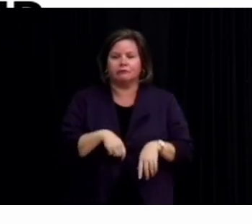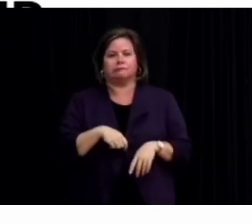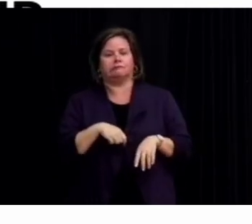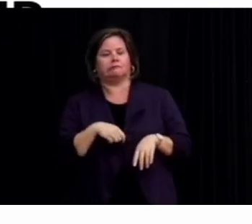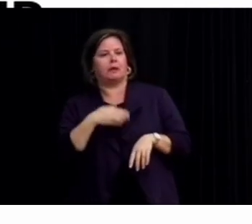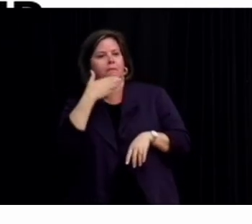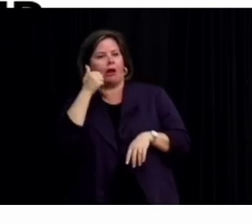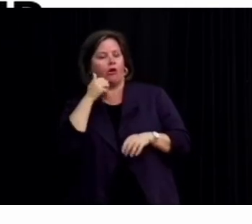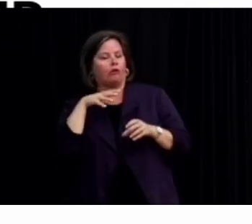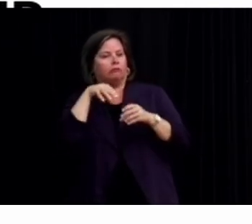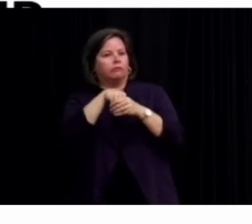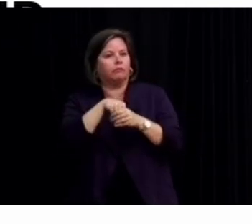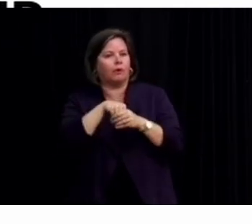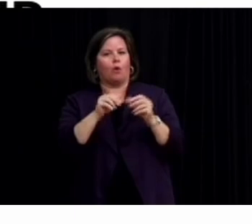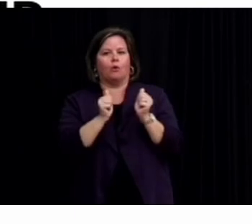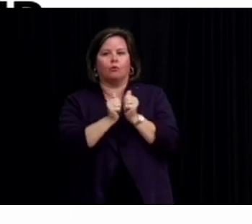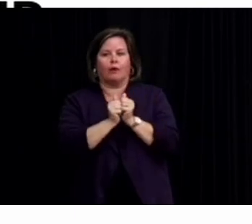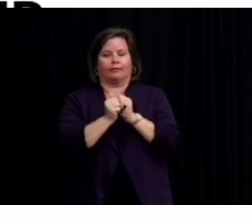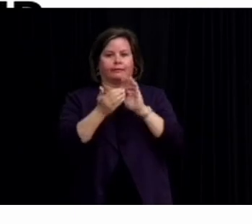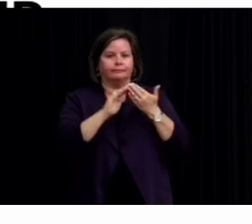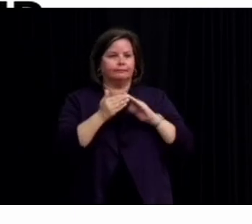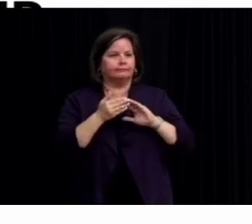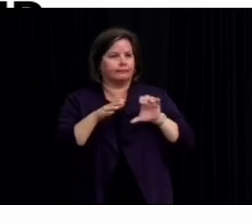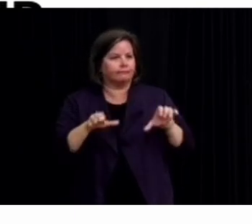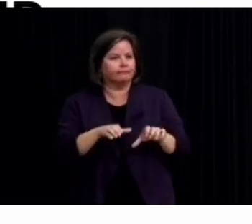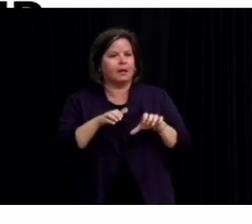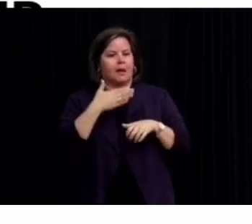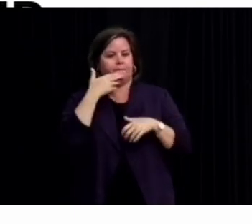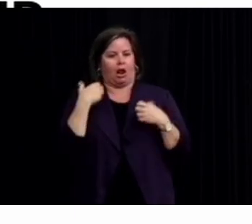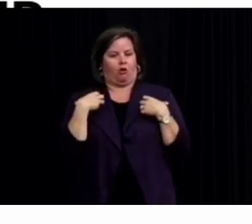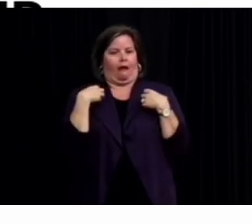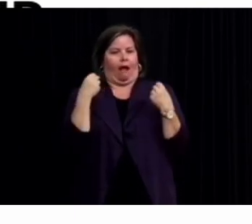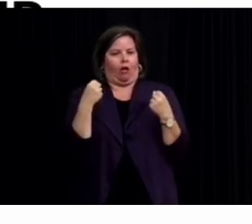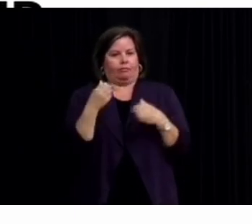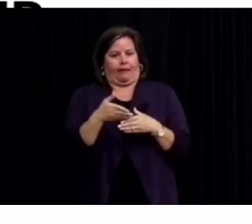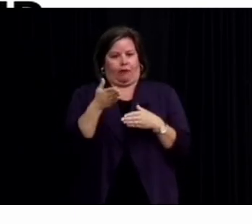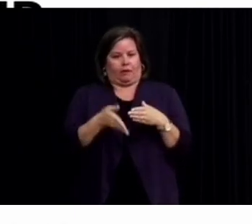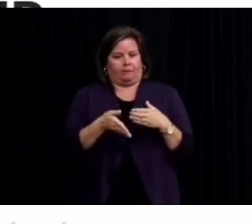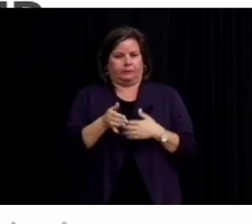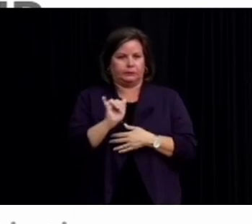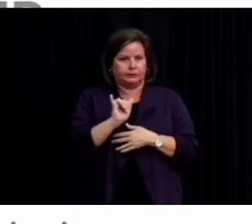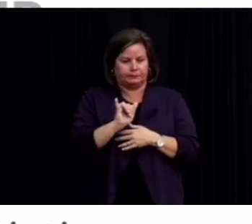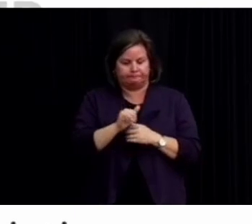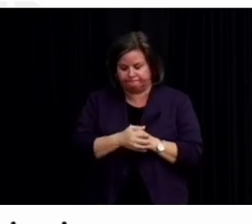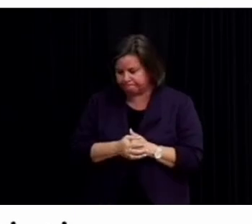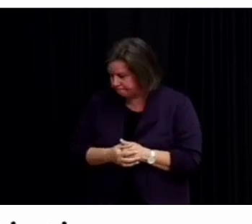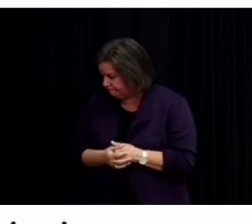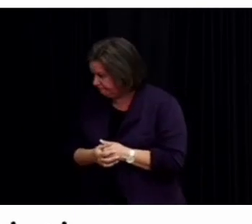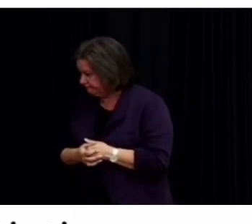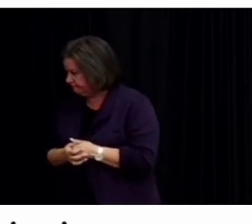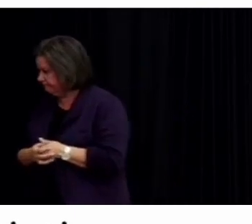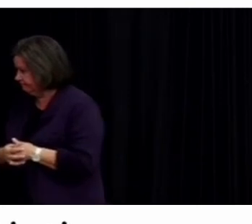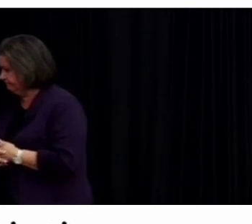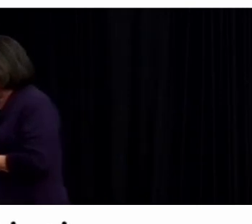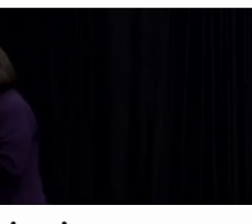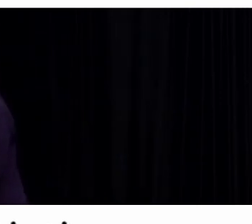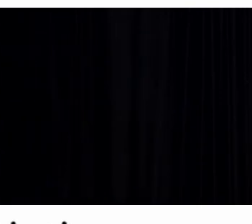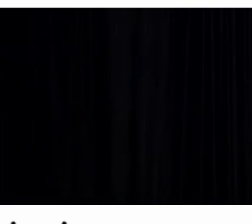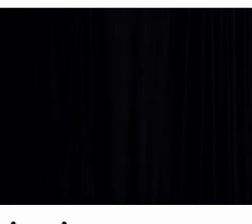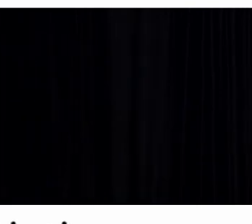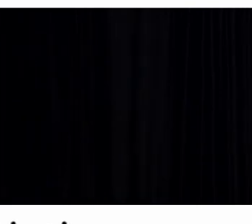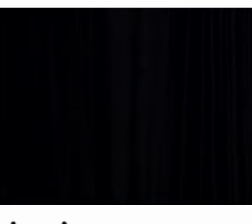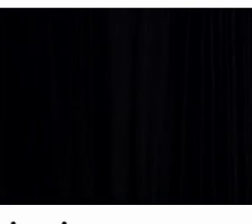in civic and volunteer activities, and better health outcomes, to name a few. So we know that the value and